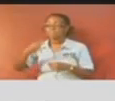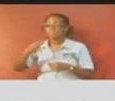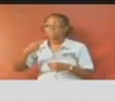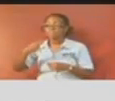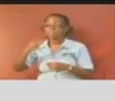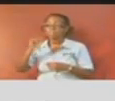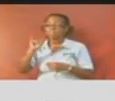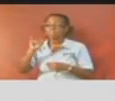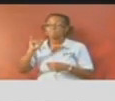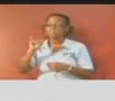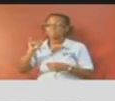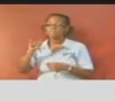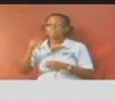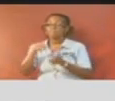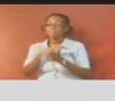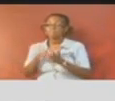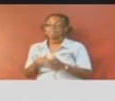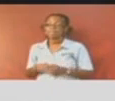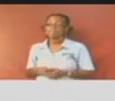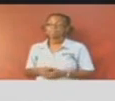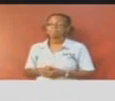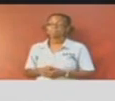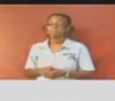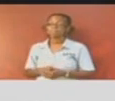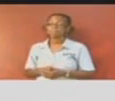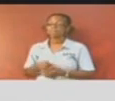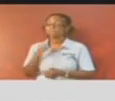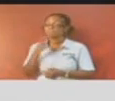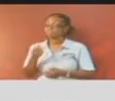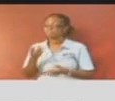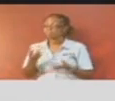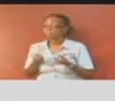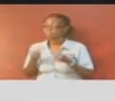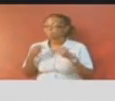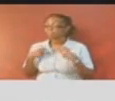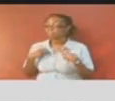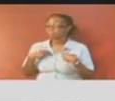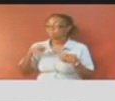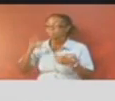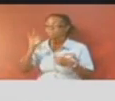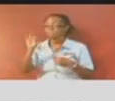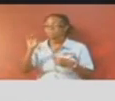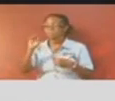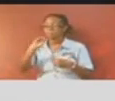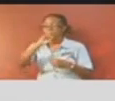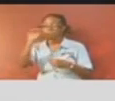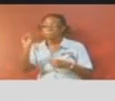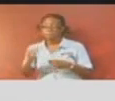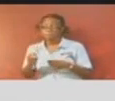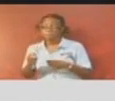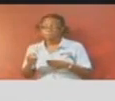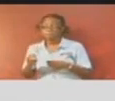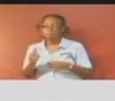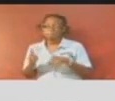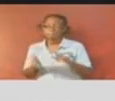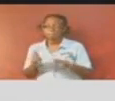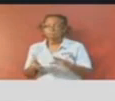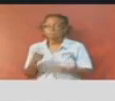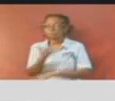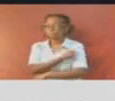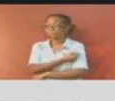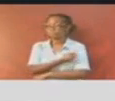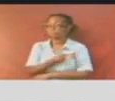said over and again that we're looking at about 70% of the population in general, just bearing in mind that most of the